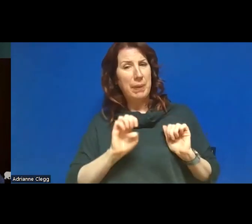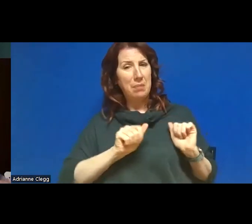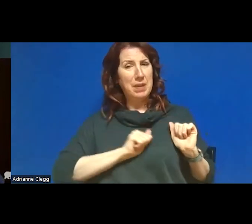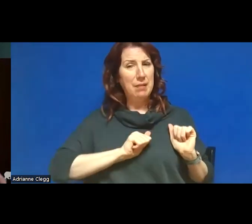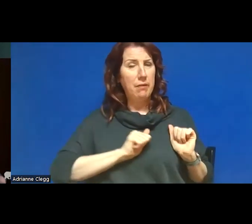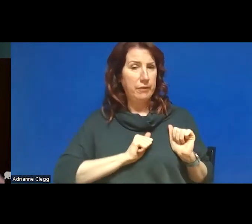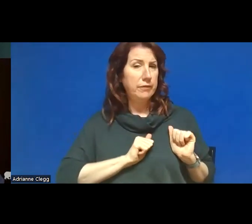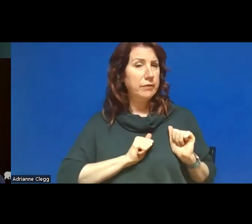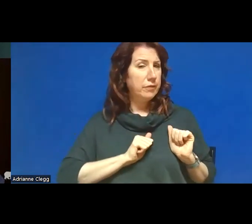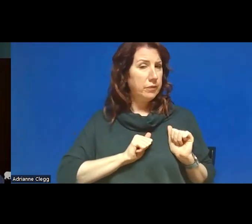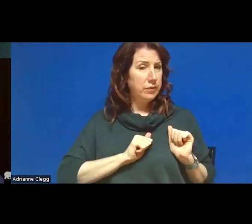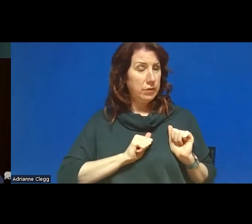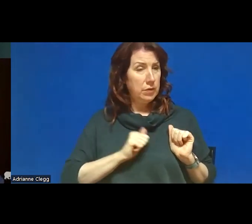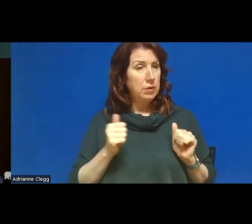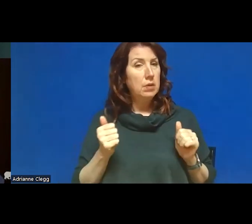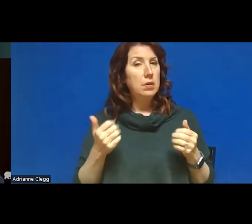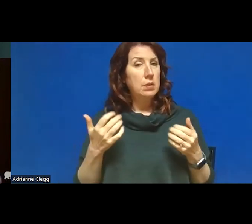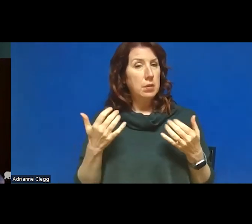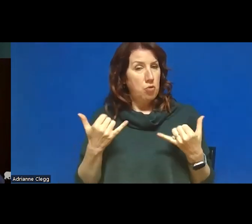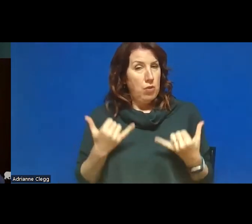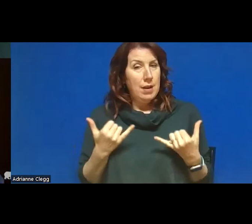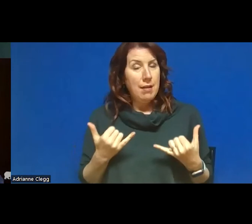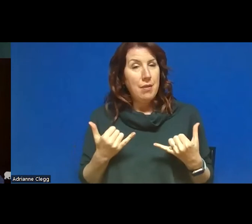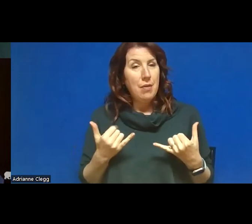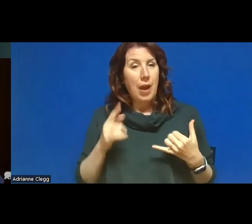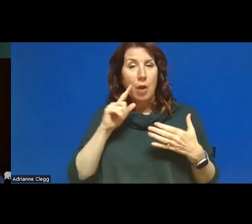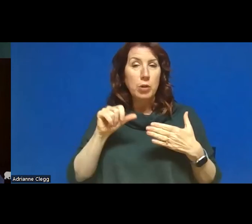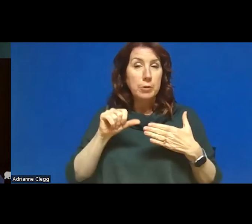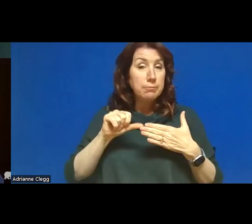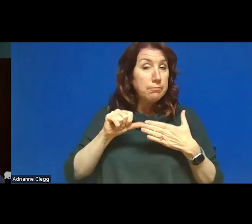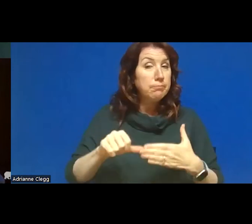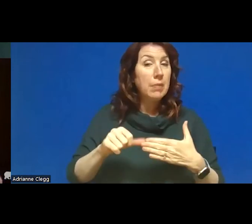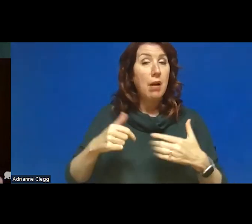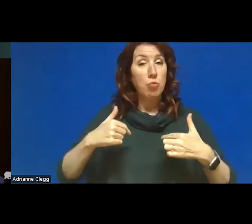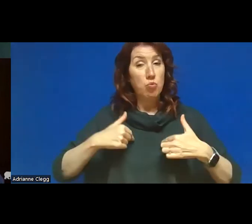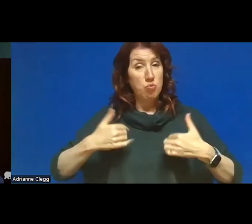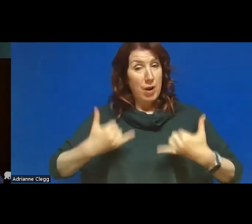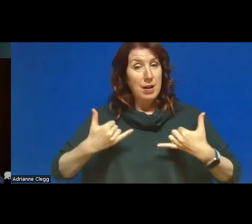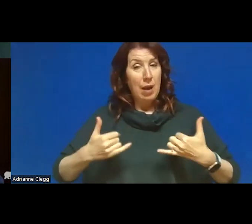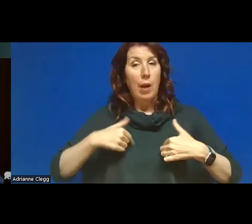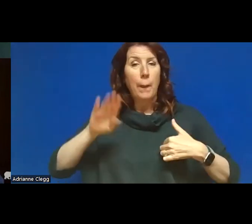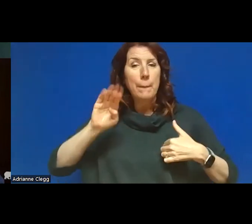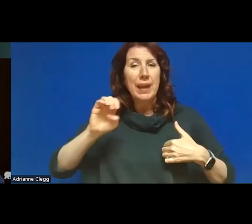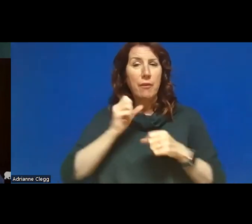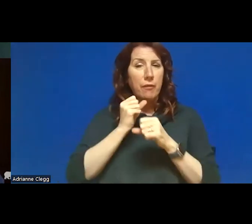that I exist right now, that I'm going to be free. Because